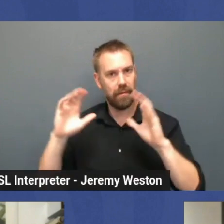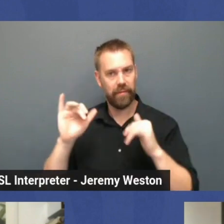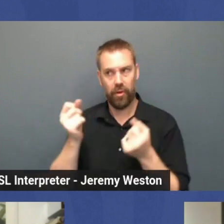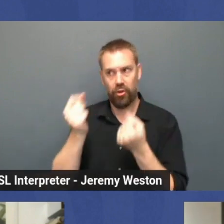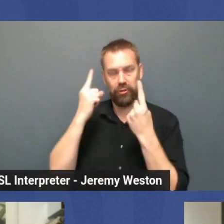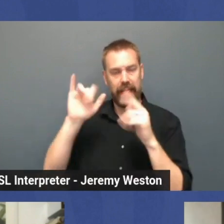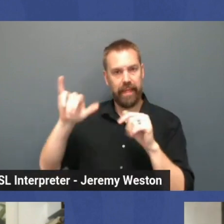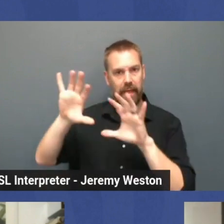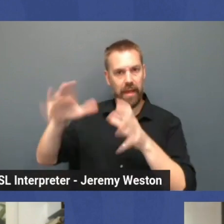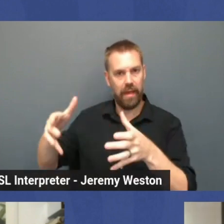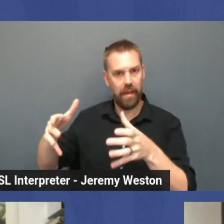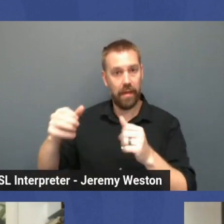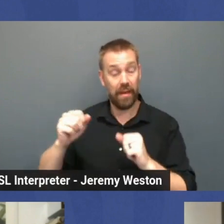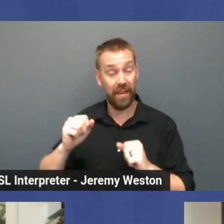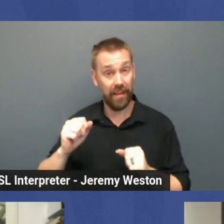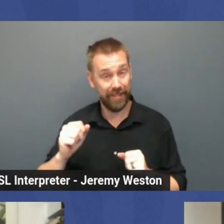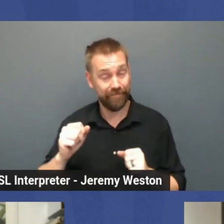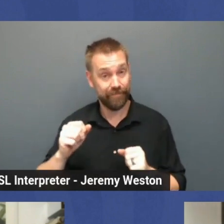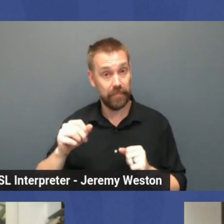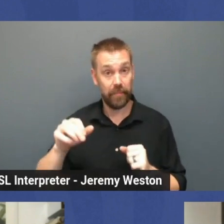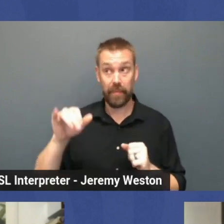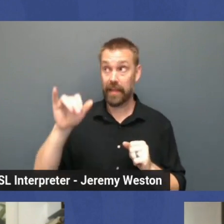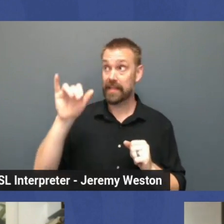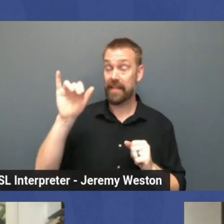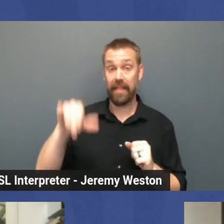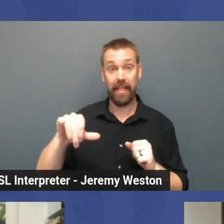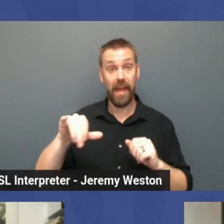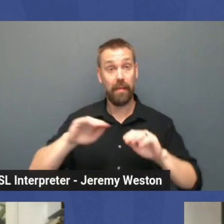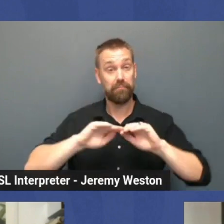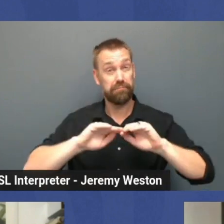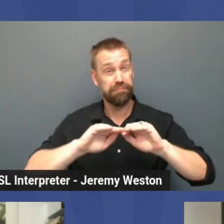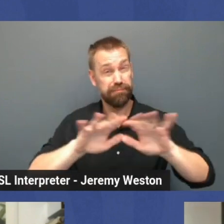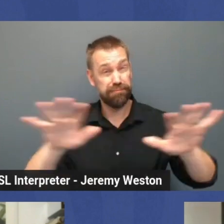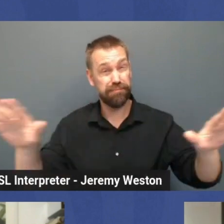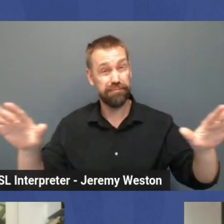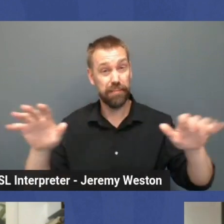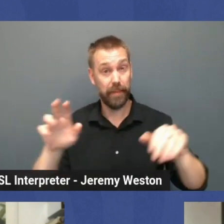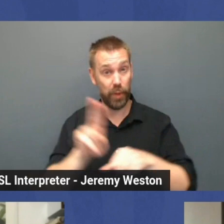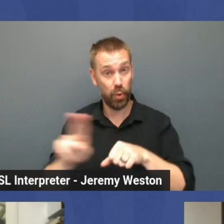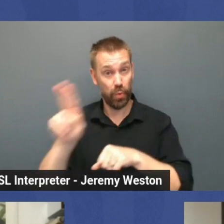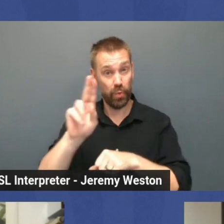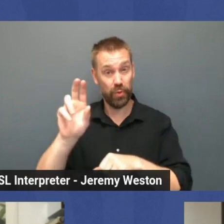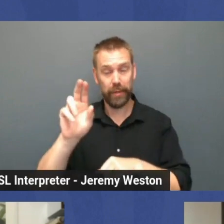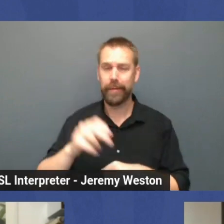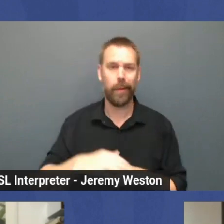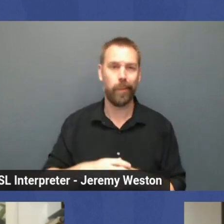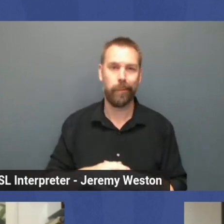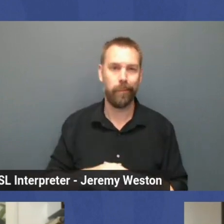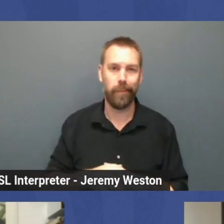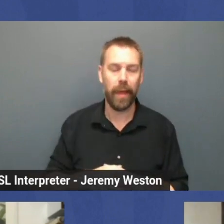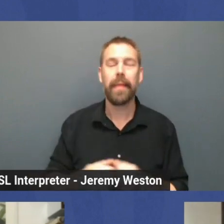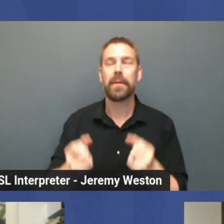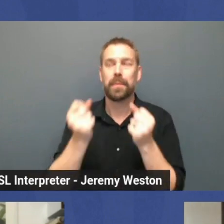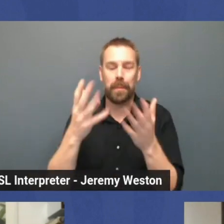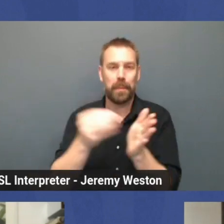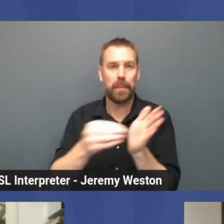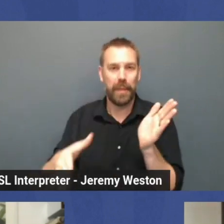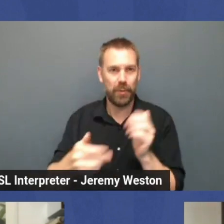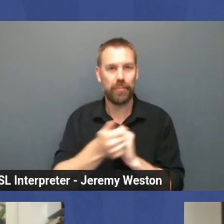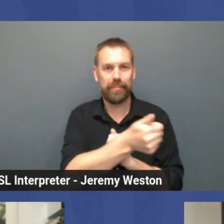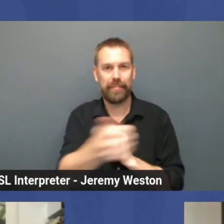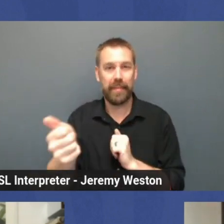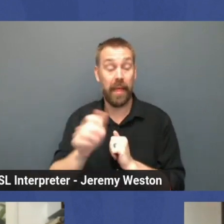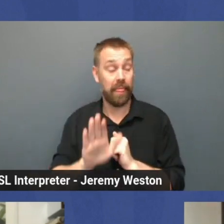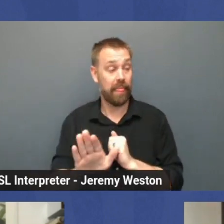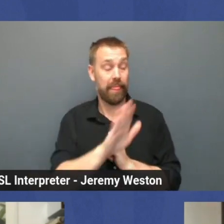some way, shape, or form that is something that's being widely spread across Spelman? No. There are plenty of students at Spelman College where their bodily autonomy is continuing